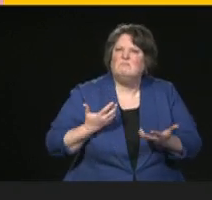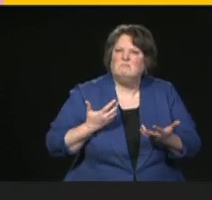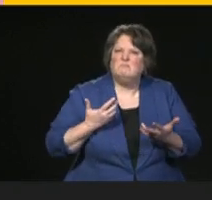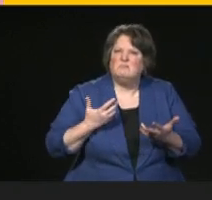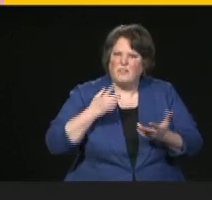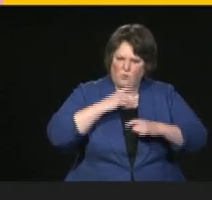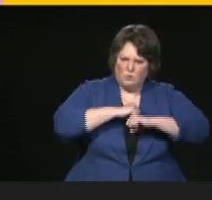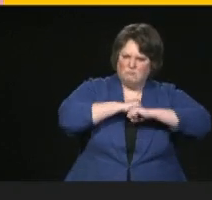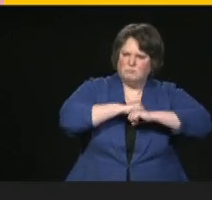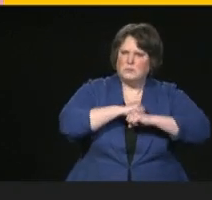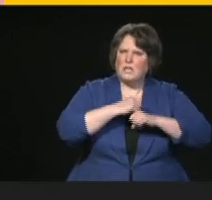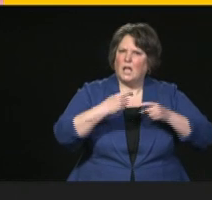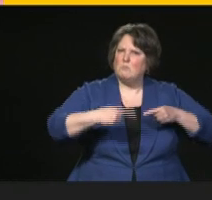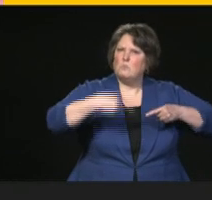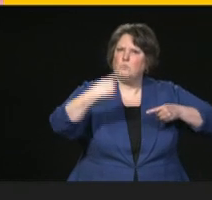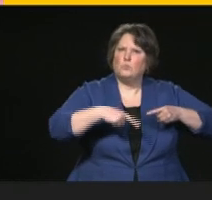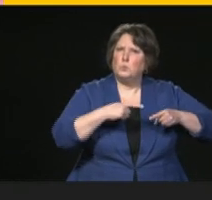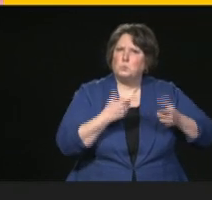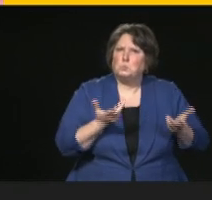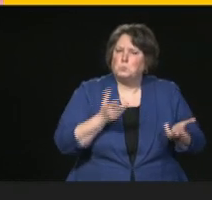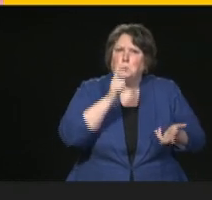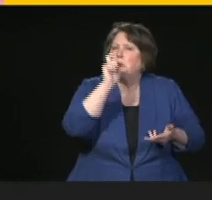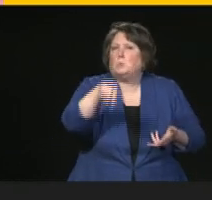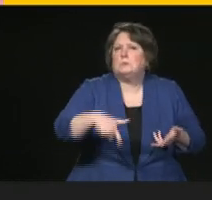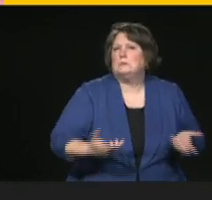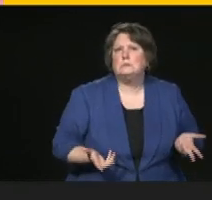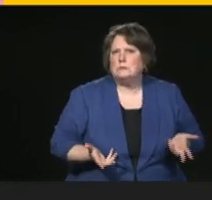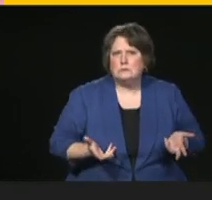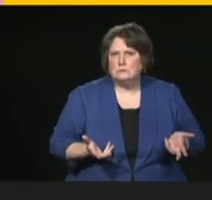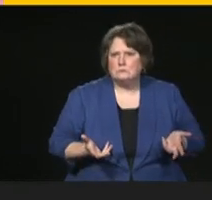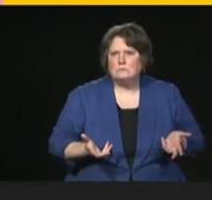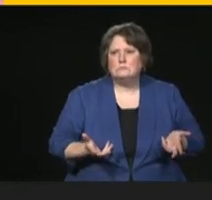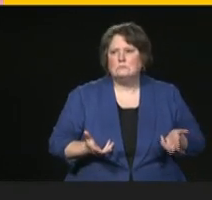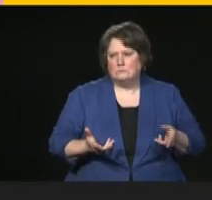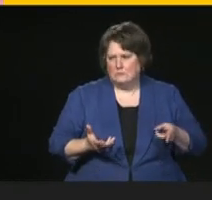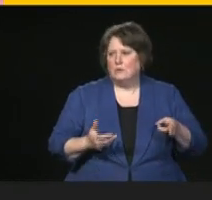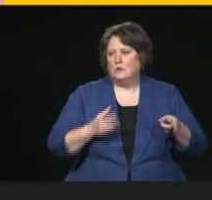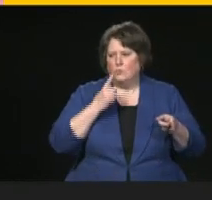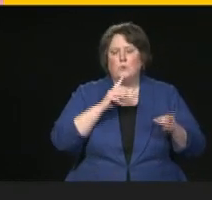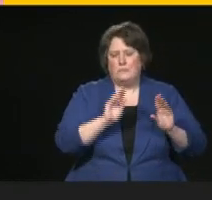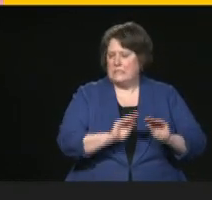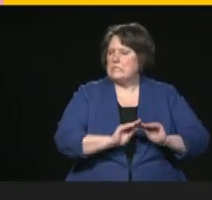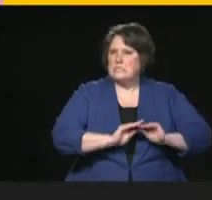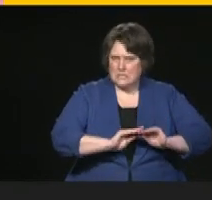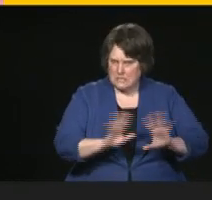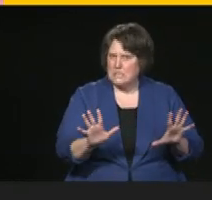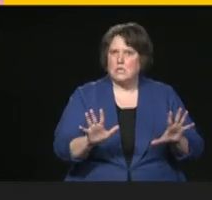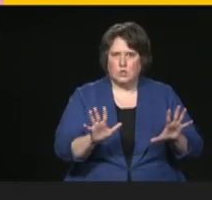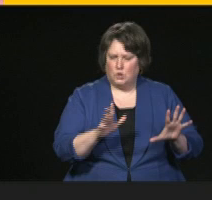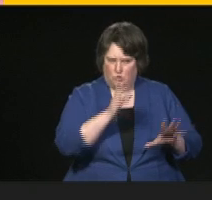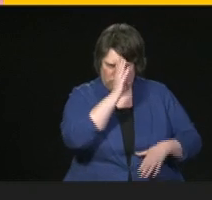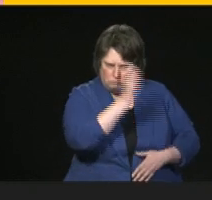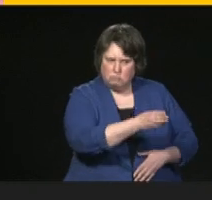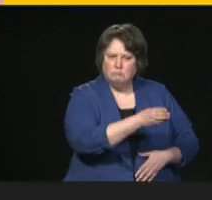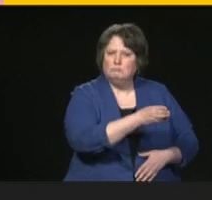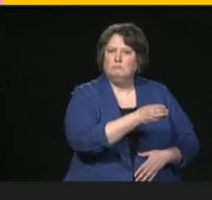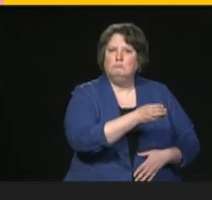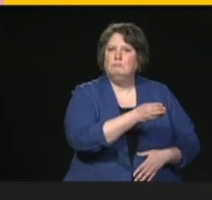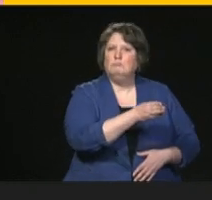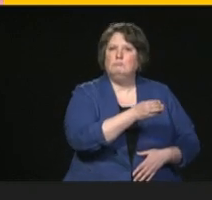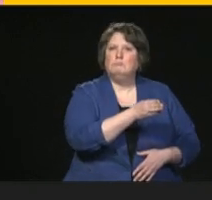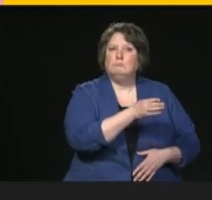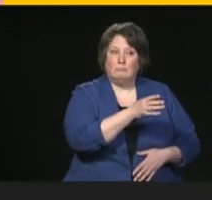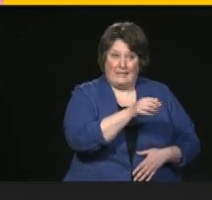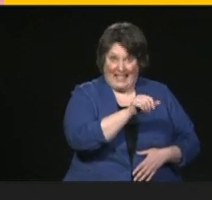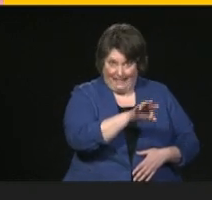States. And we have been very clear also that such an action would damage